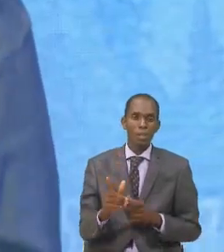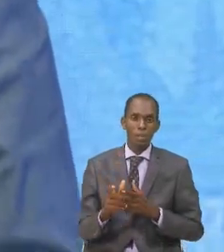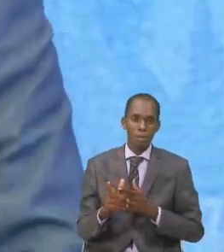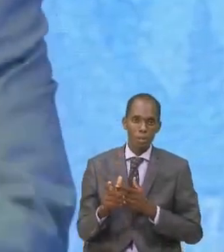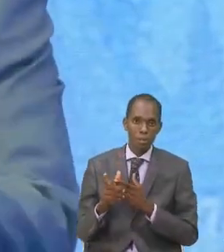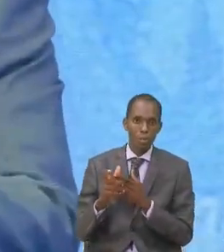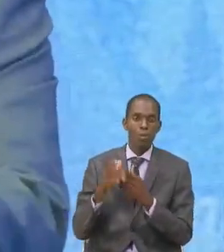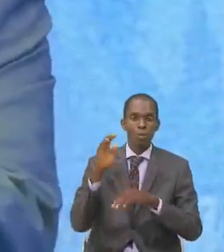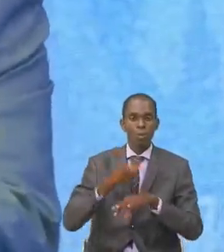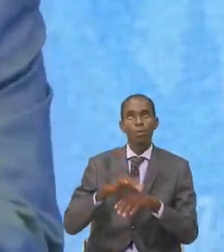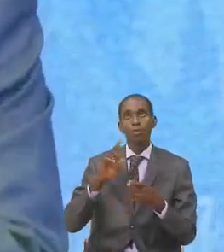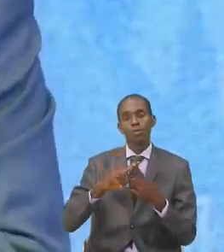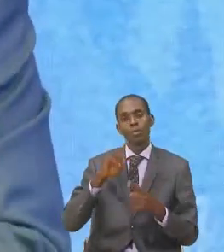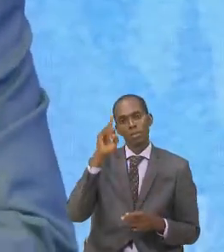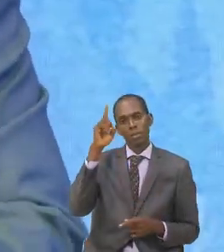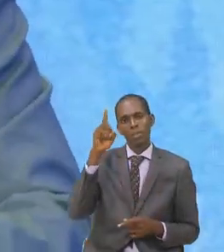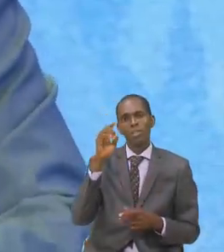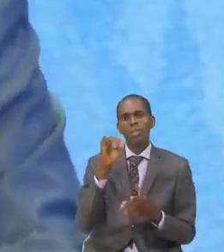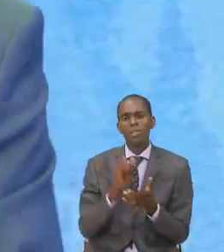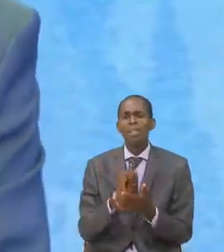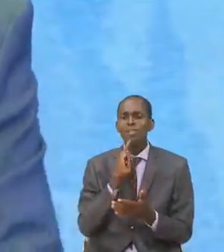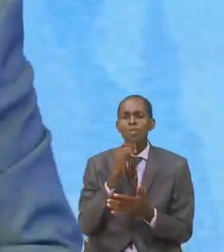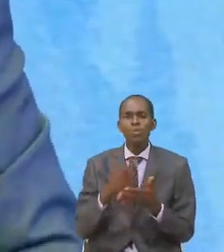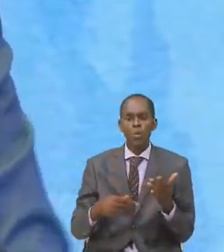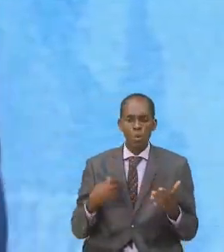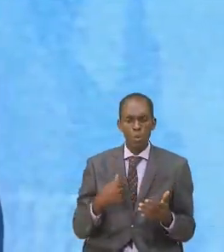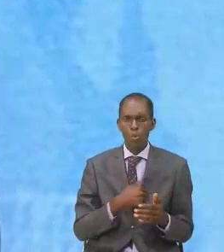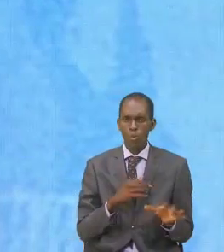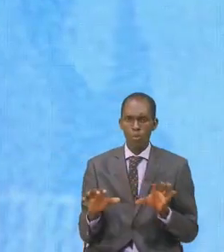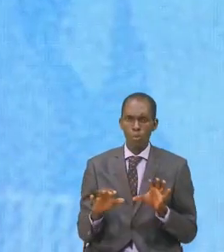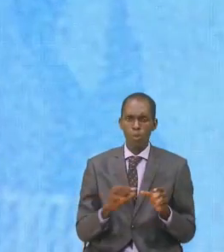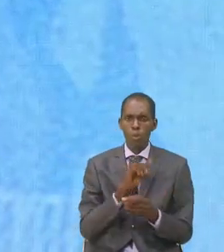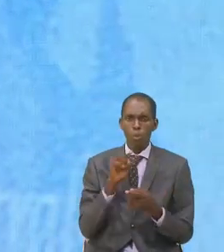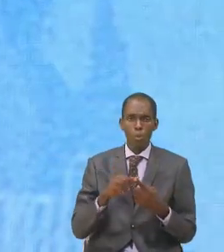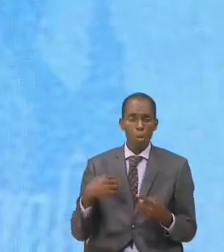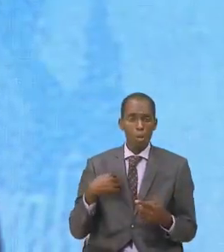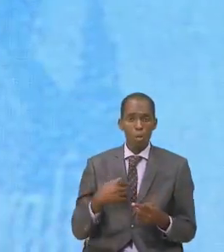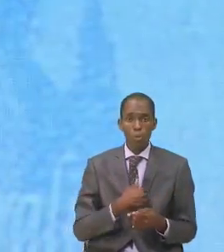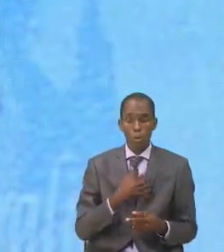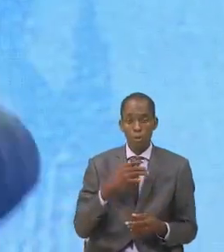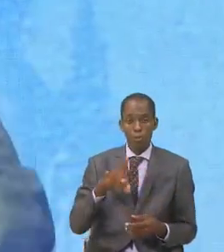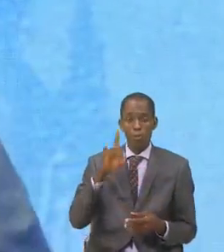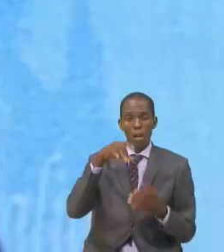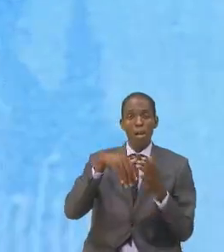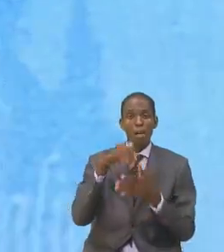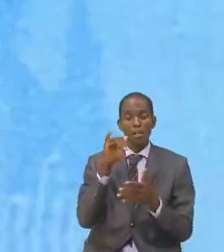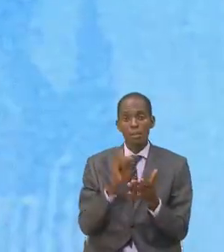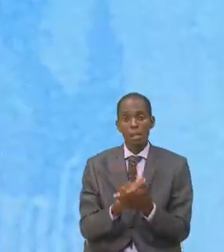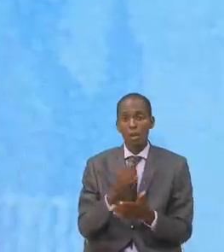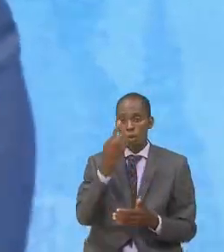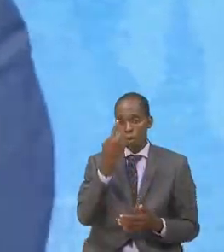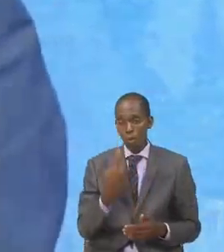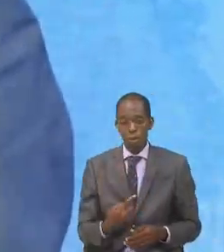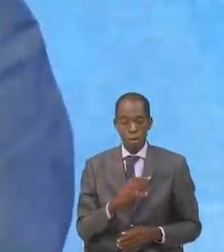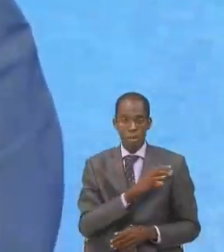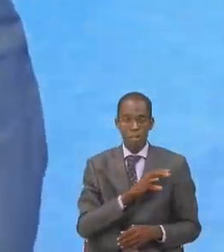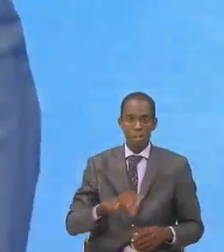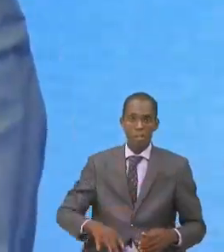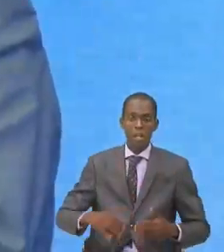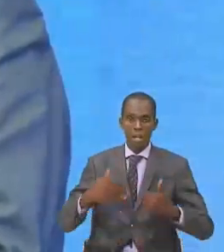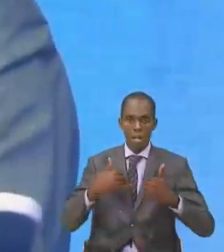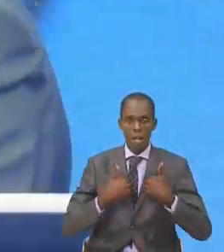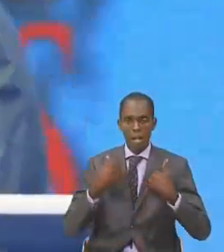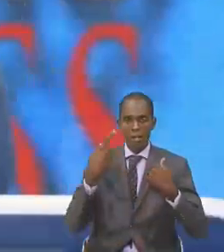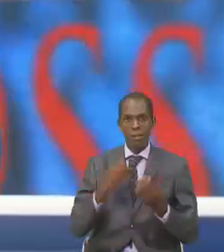thee, that knew not thee, shall run unto thee. That's what we do when we realize